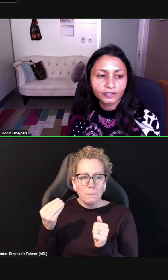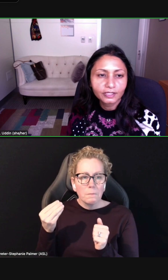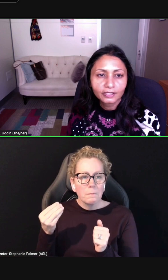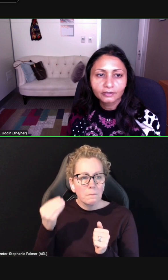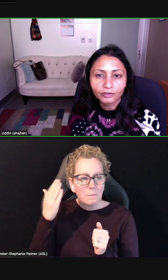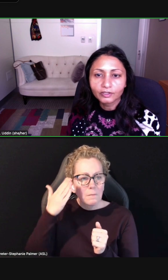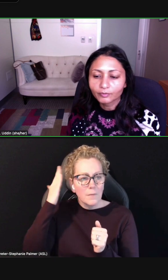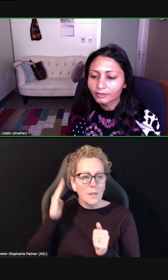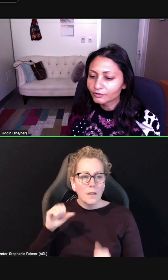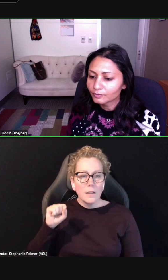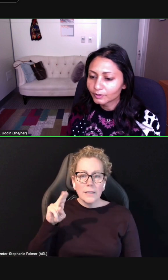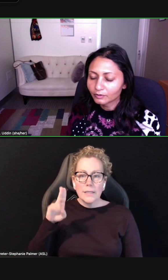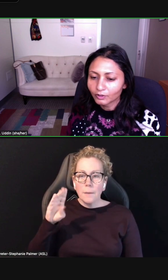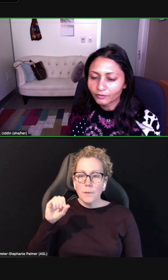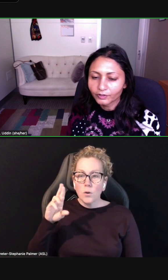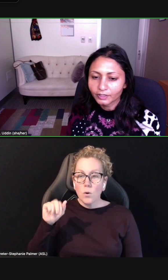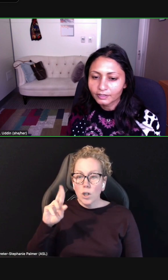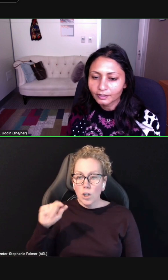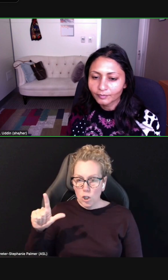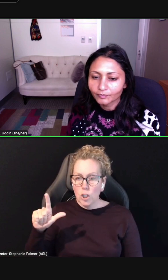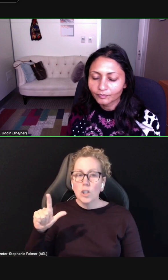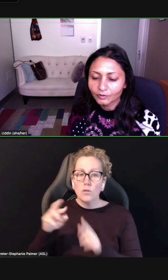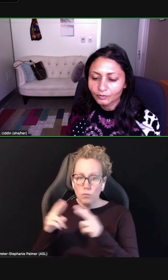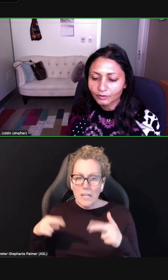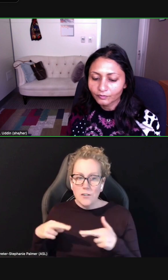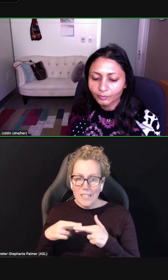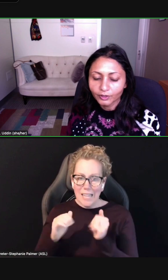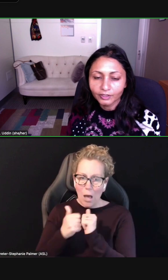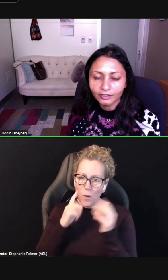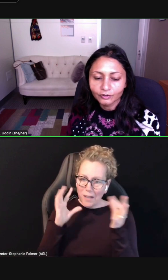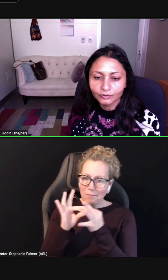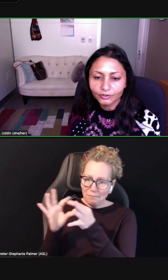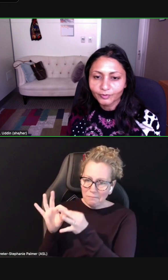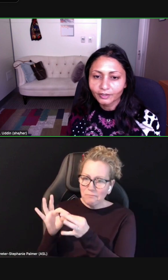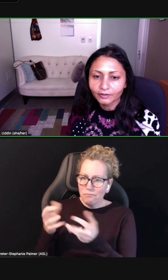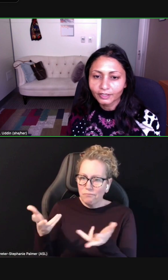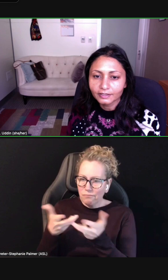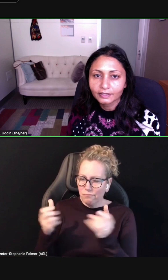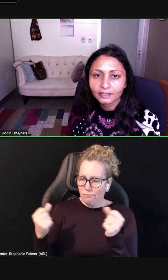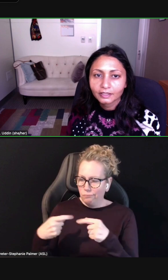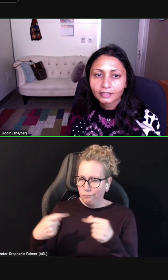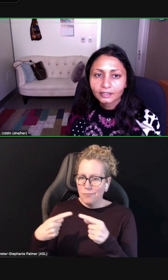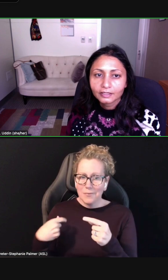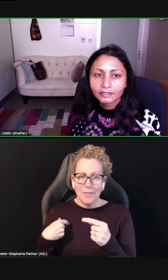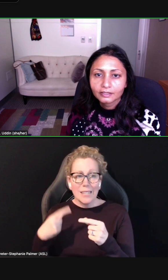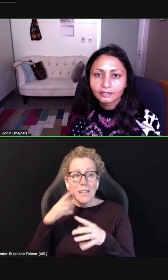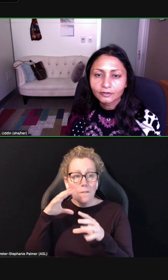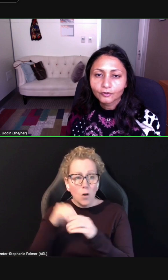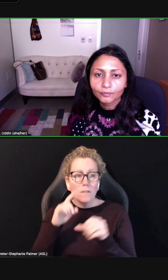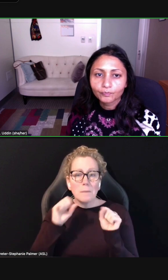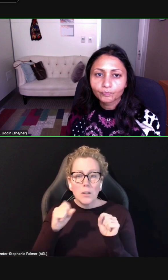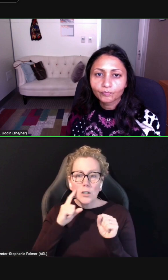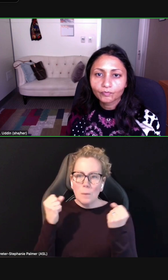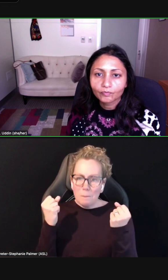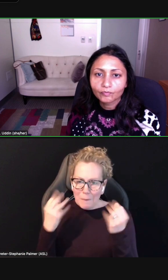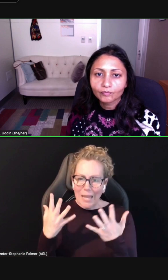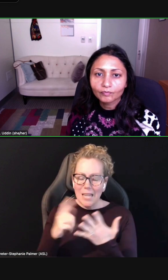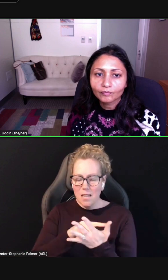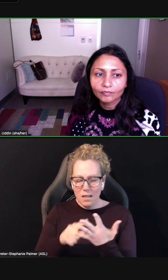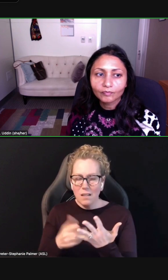subcortical regions that we think might also be involved in its sort of ability to do so many things. So